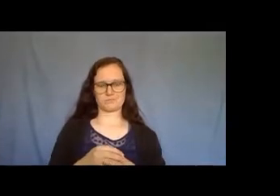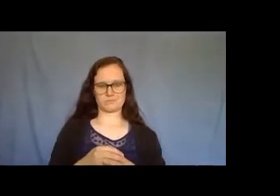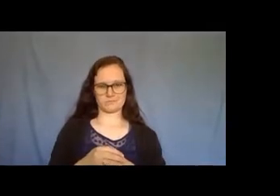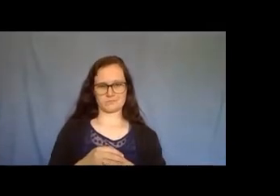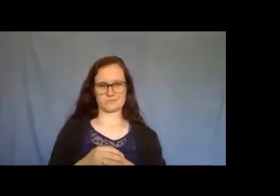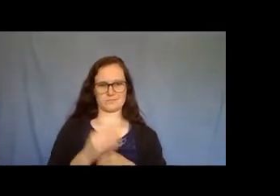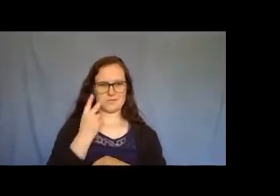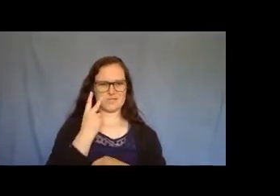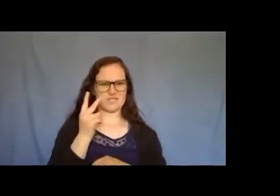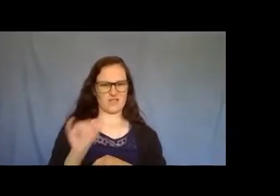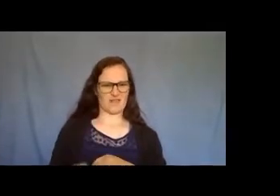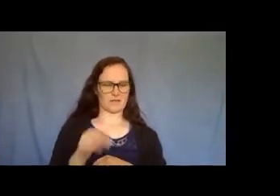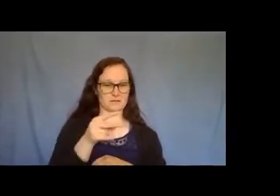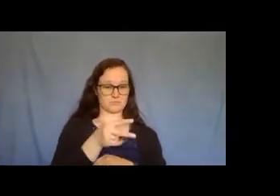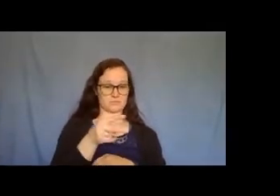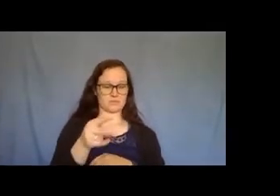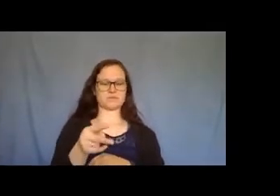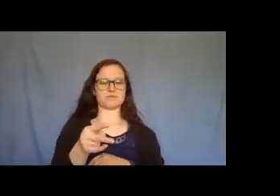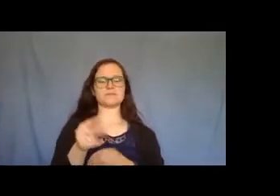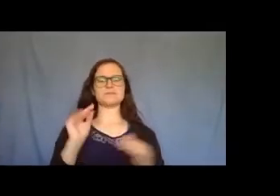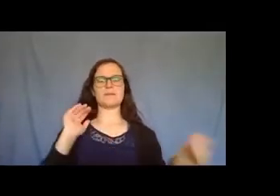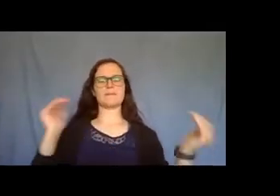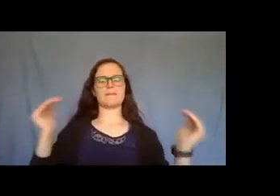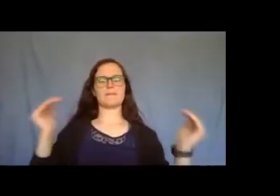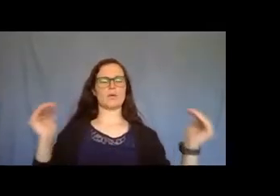exceedance ratio is the comparison of